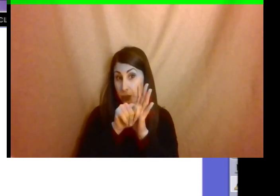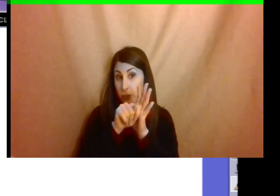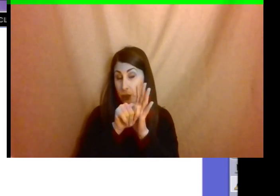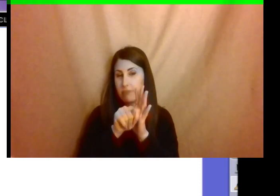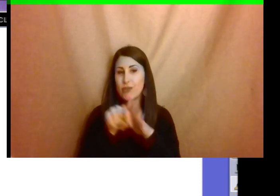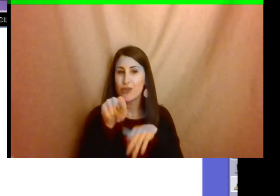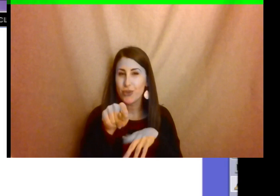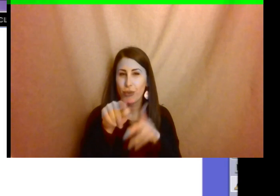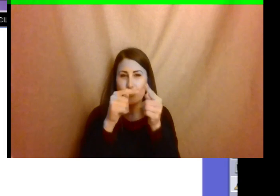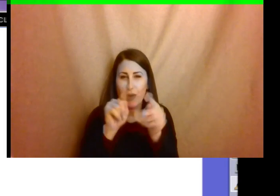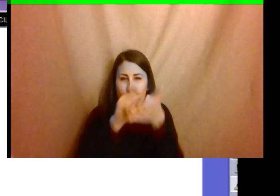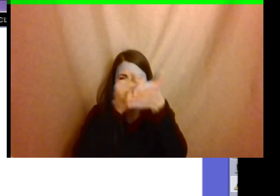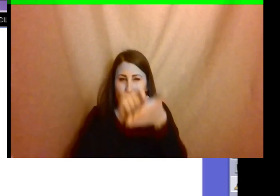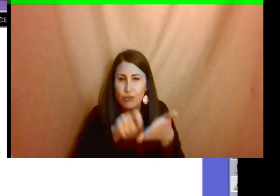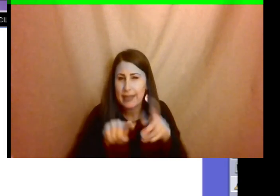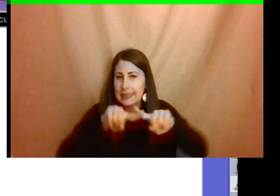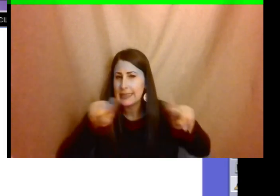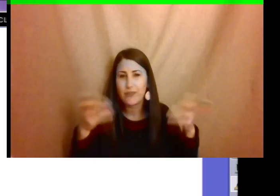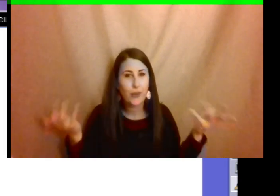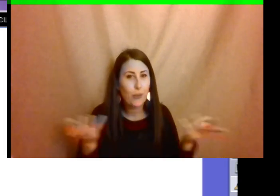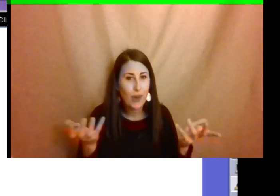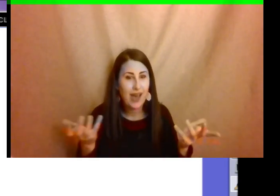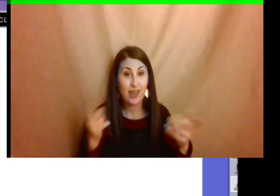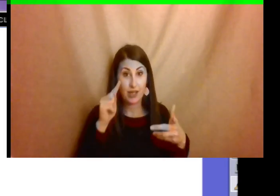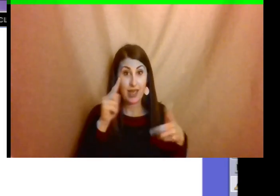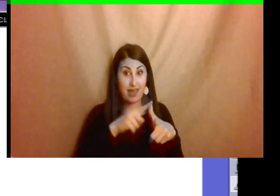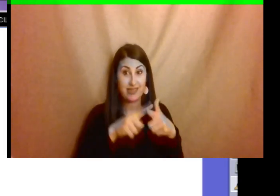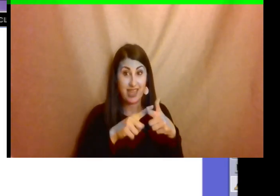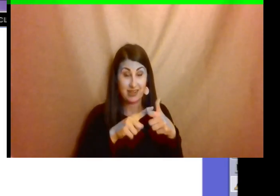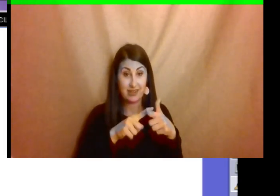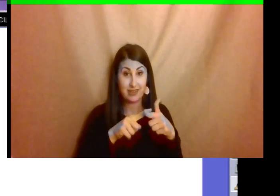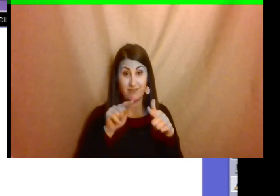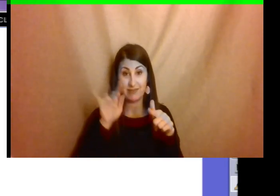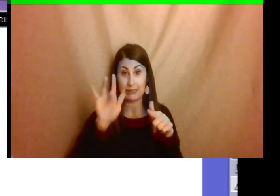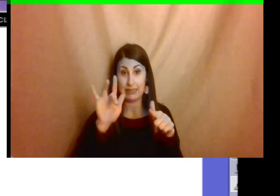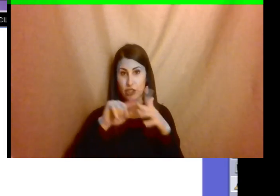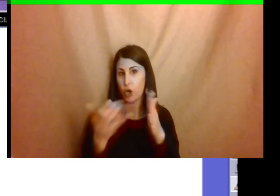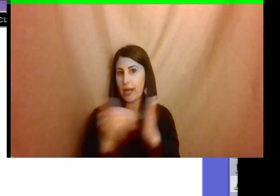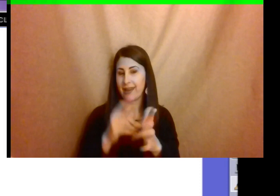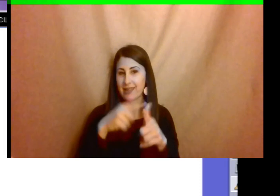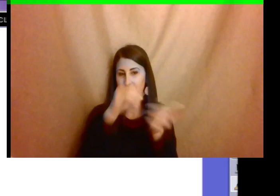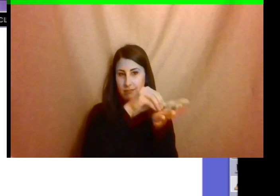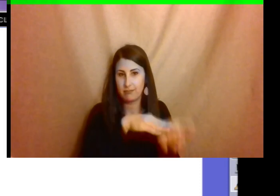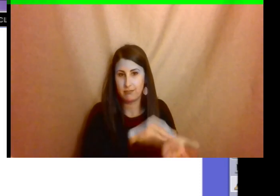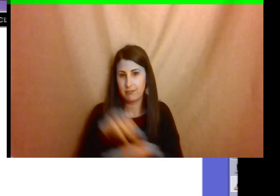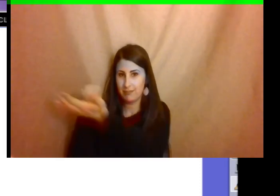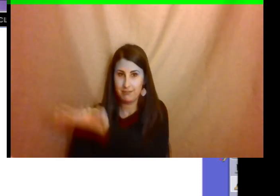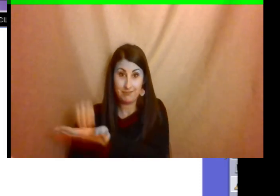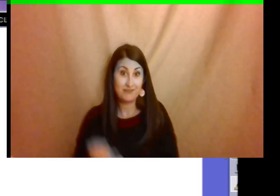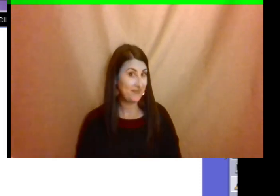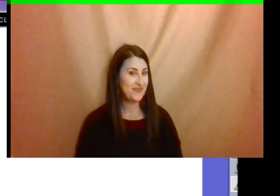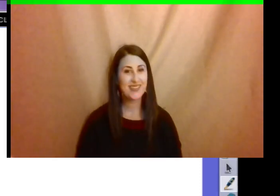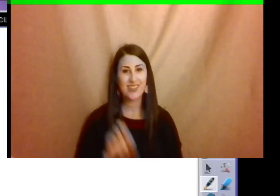a reminder. And please make sure you're taking notes from the whole video. Go ahead and press